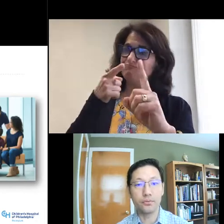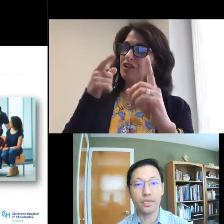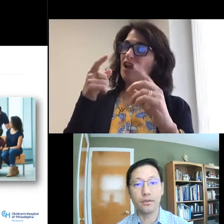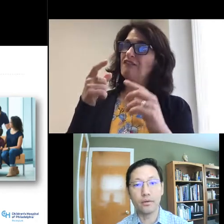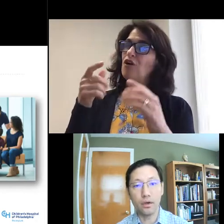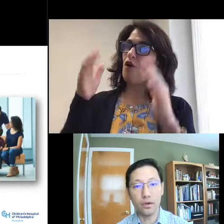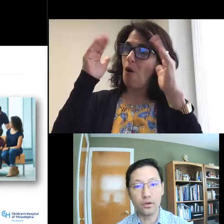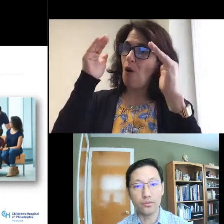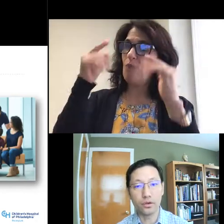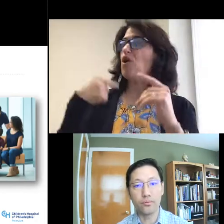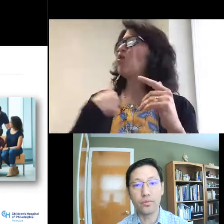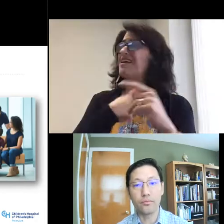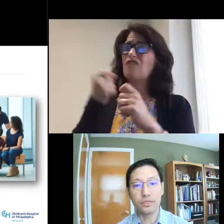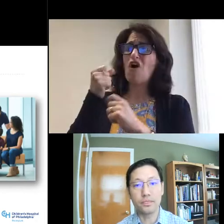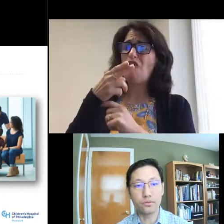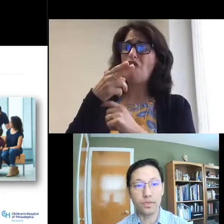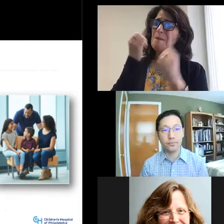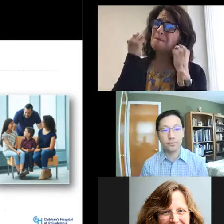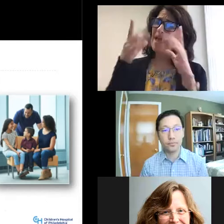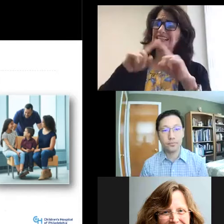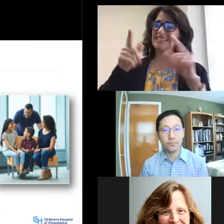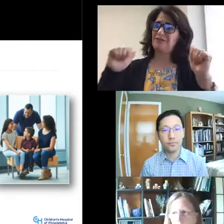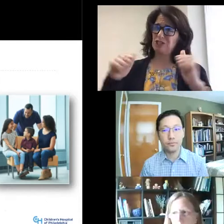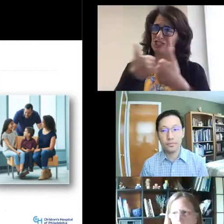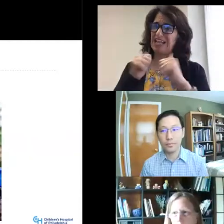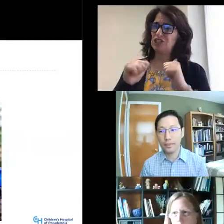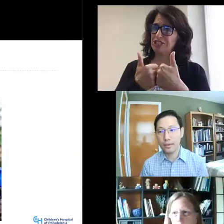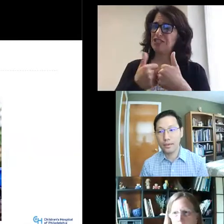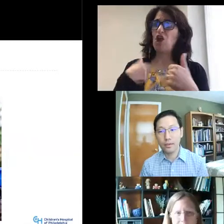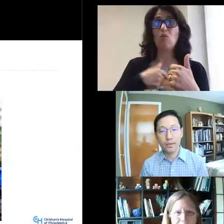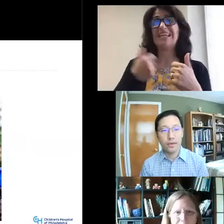that we can overcome from this as well.